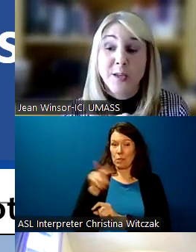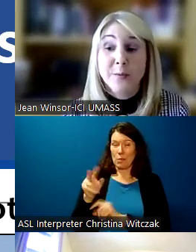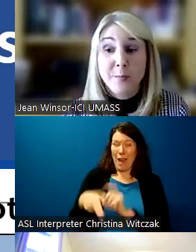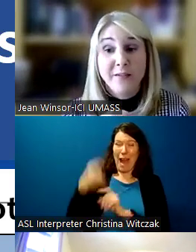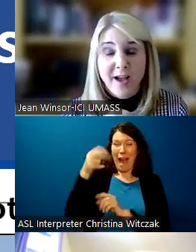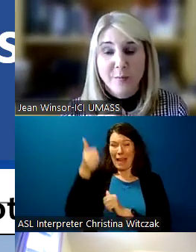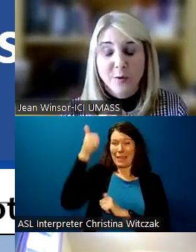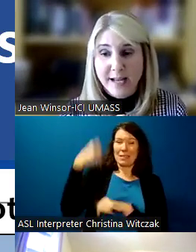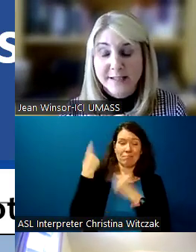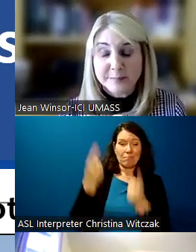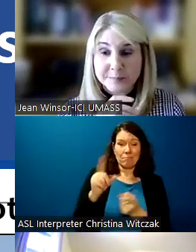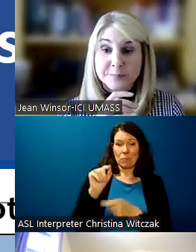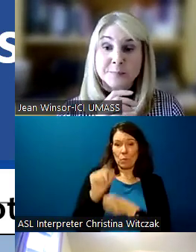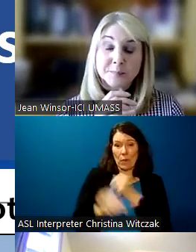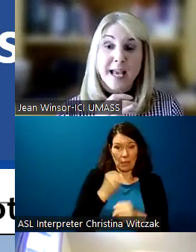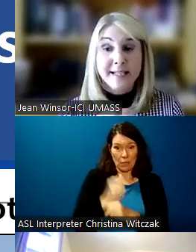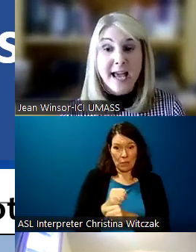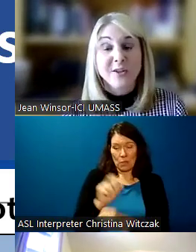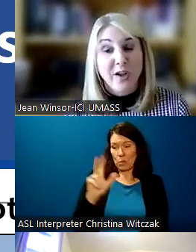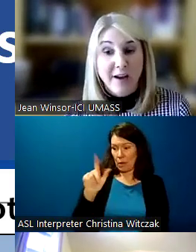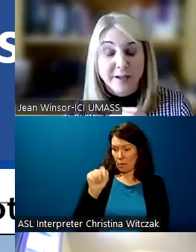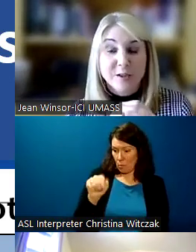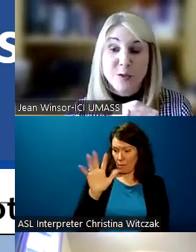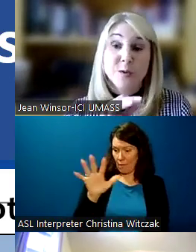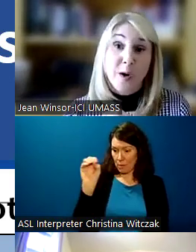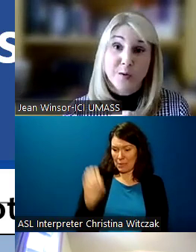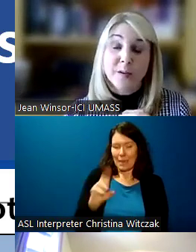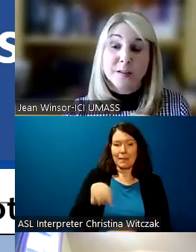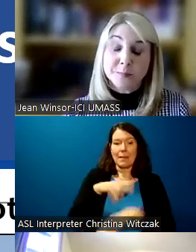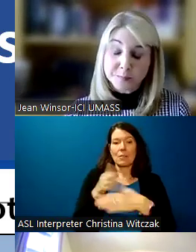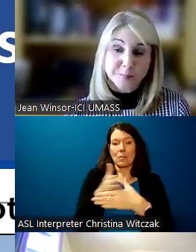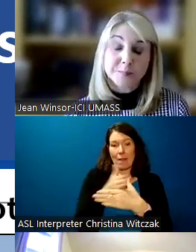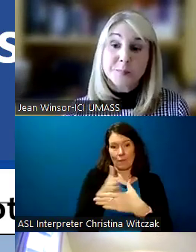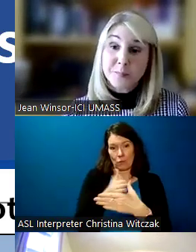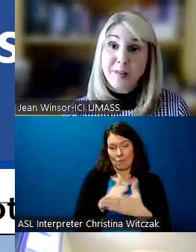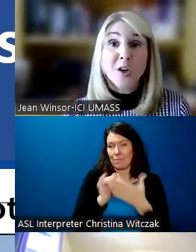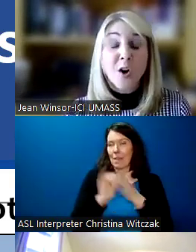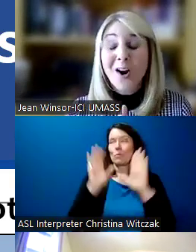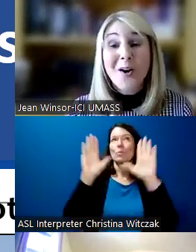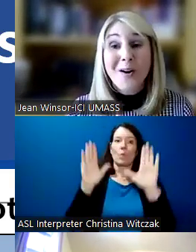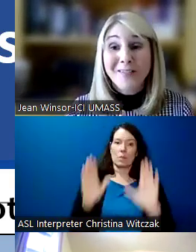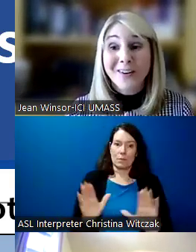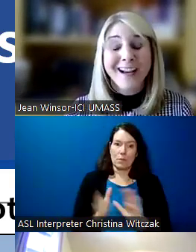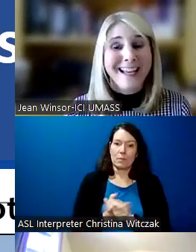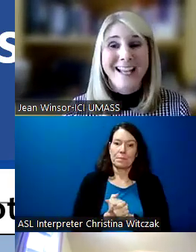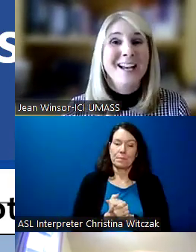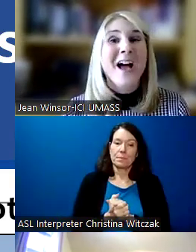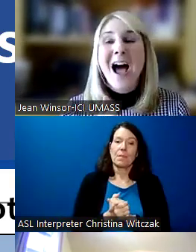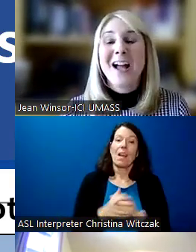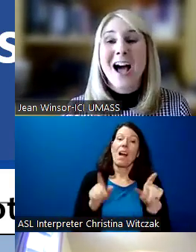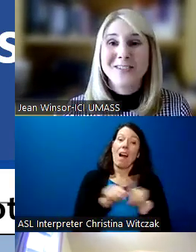was 23.5% as the national average, which was wonderful. There